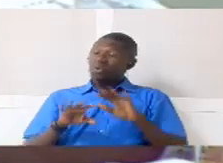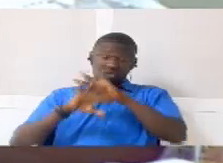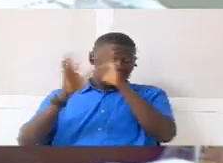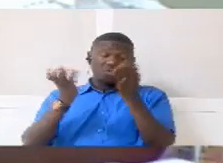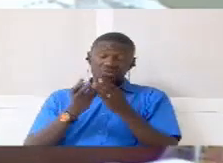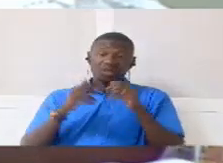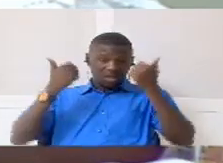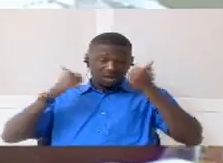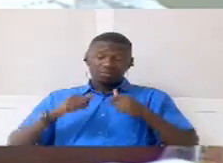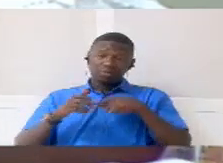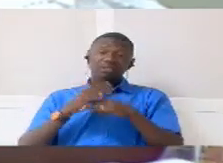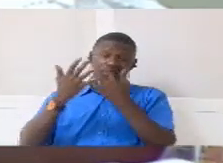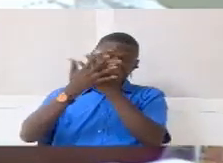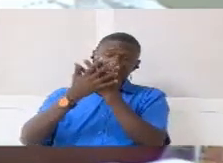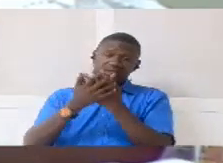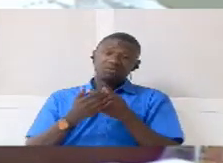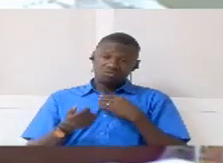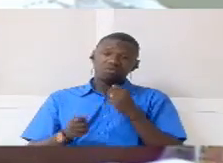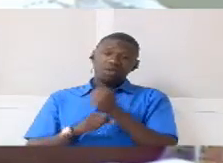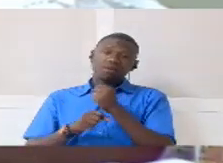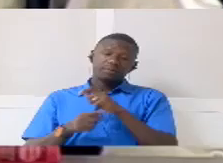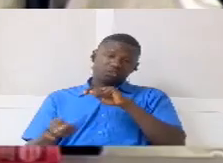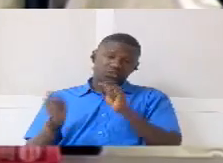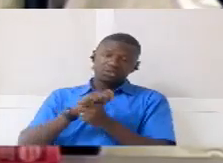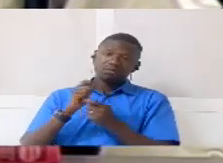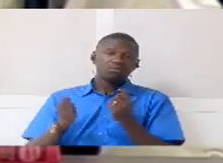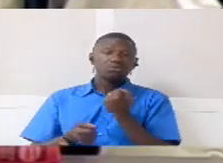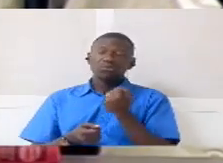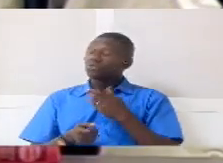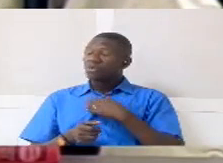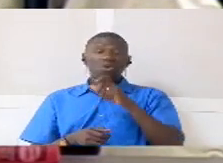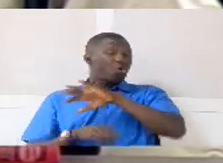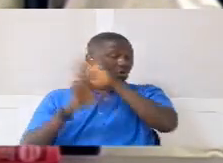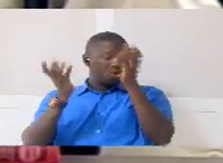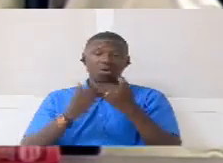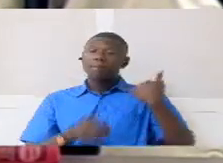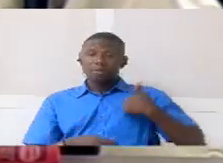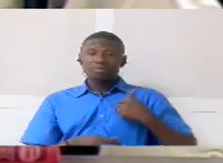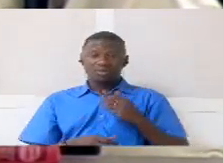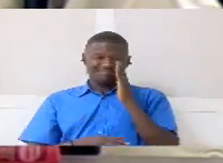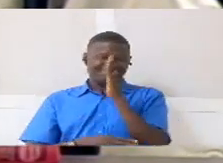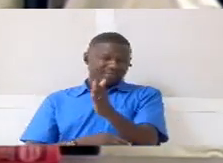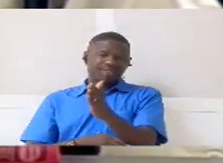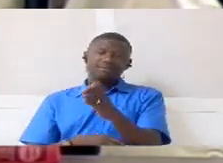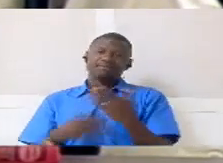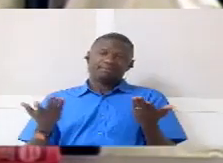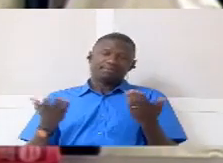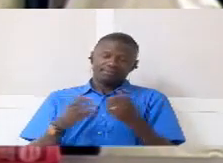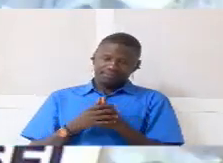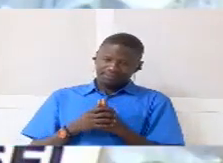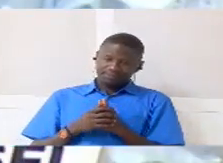all of those things should be in prison because it's not every human being that is perfect. In a